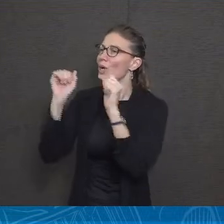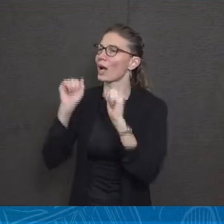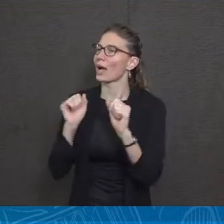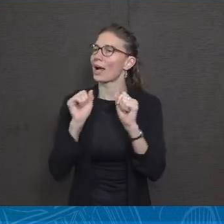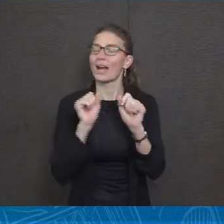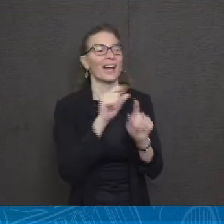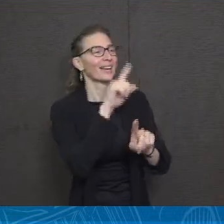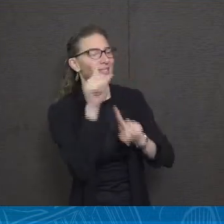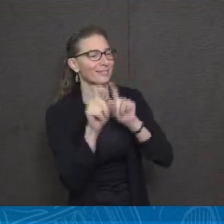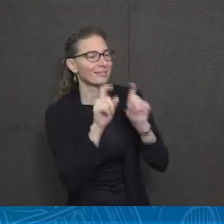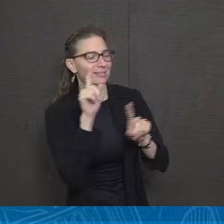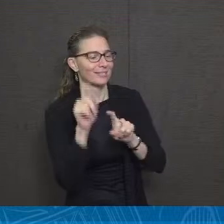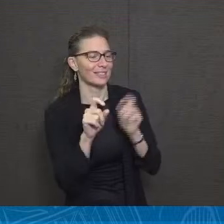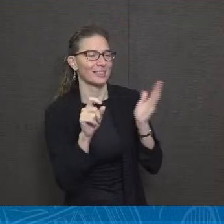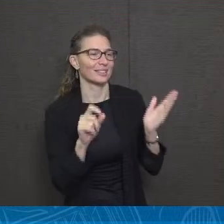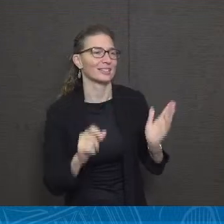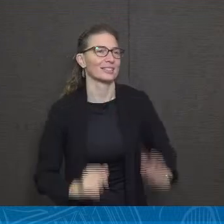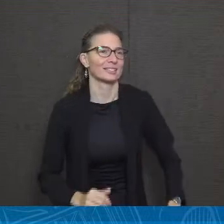to be friends,